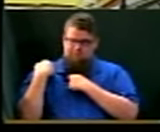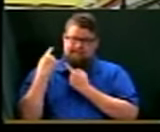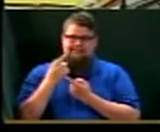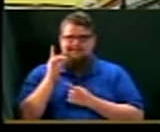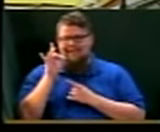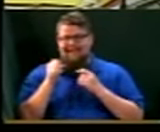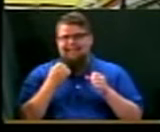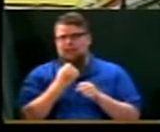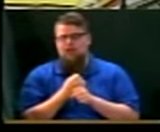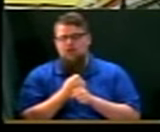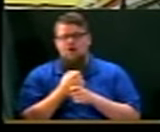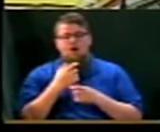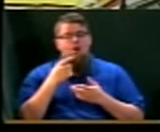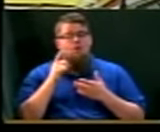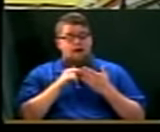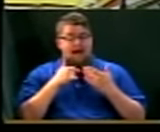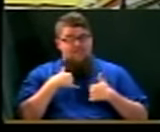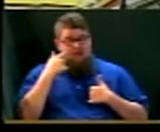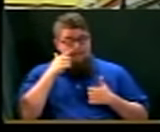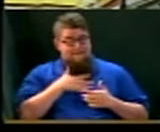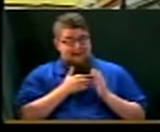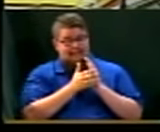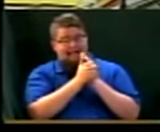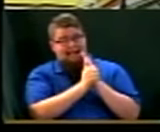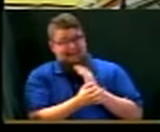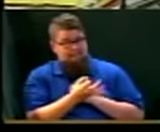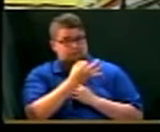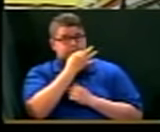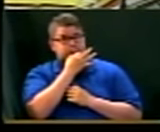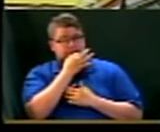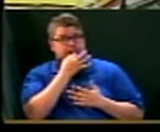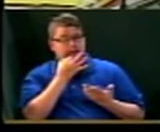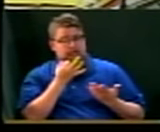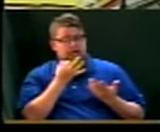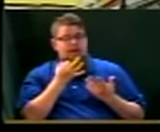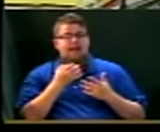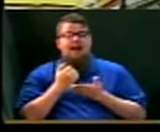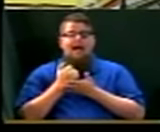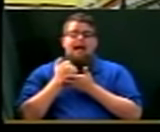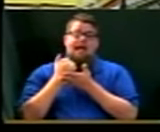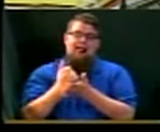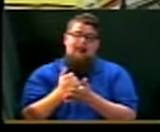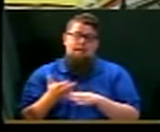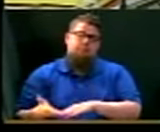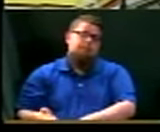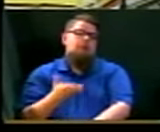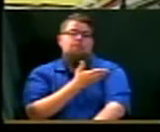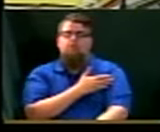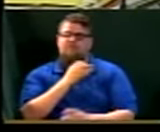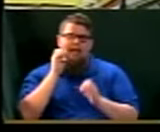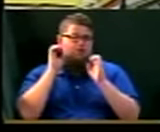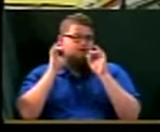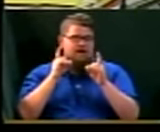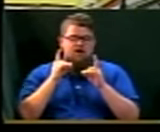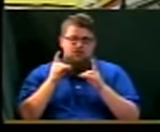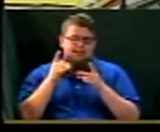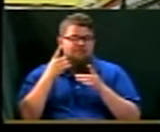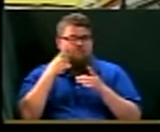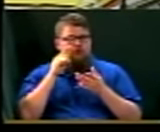is bring what I thought were my gifts and talents to help improve education for students in Knox